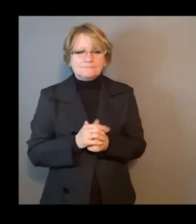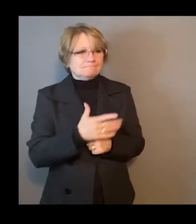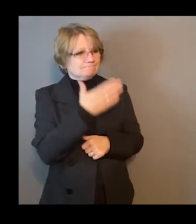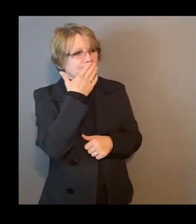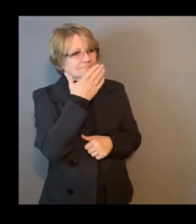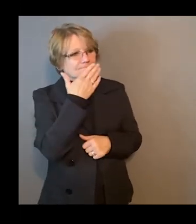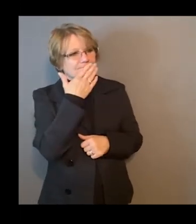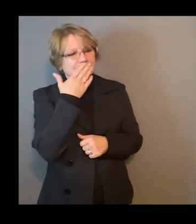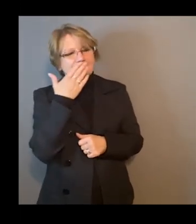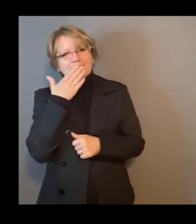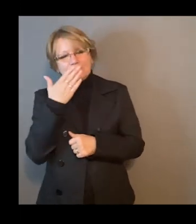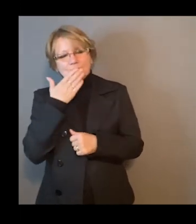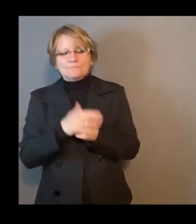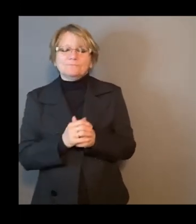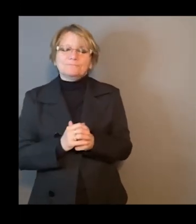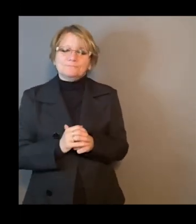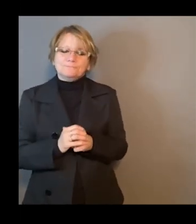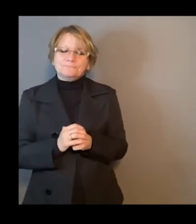Thank you.